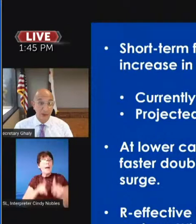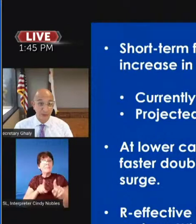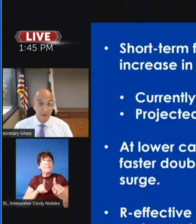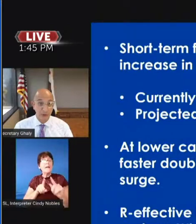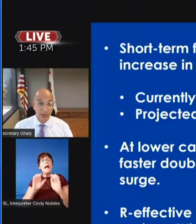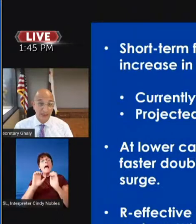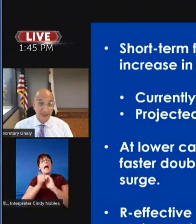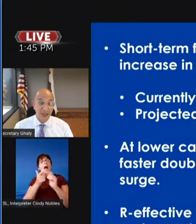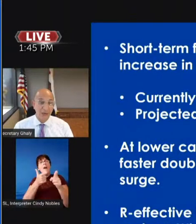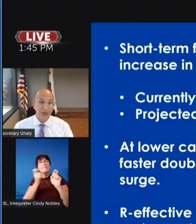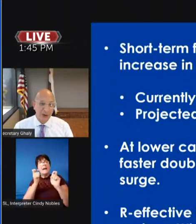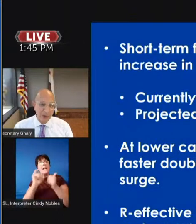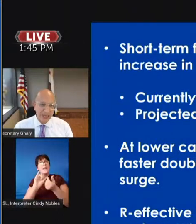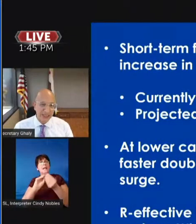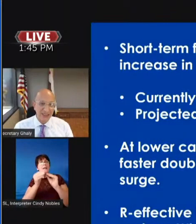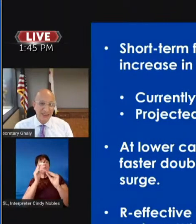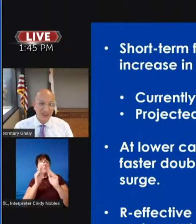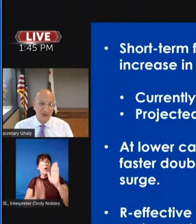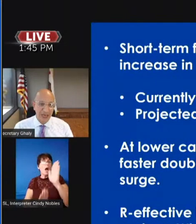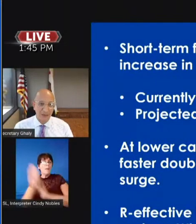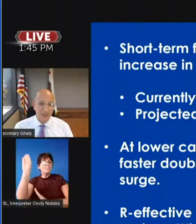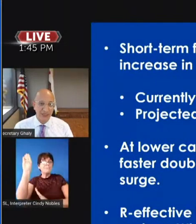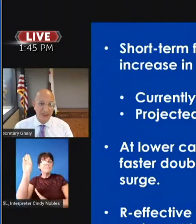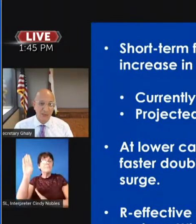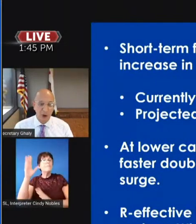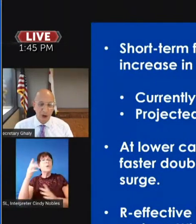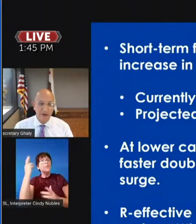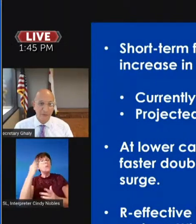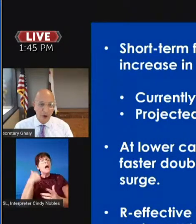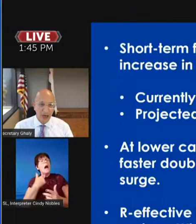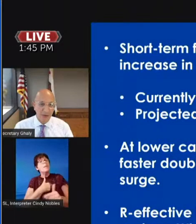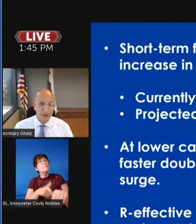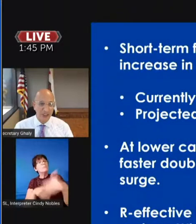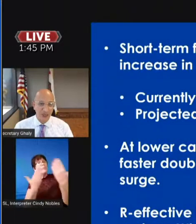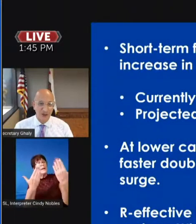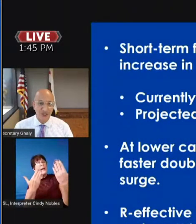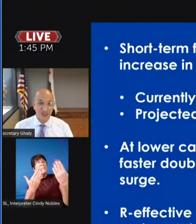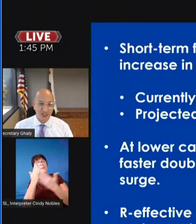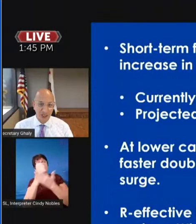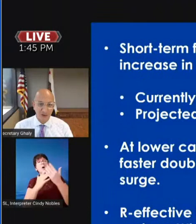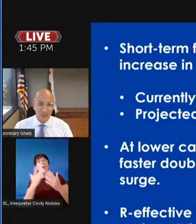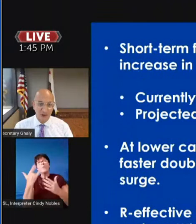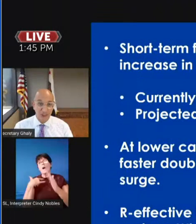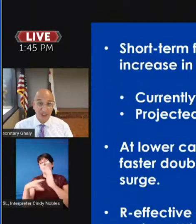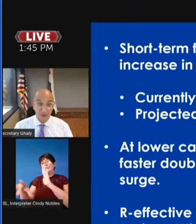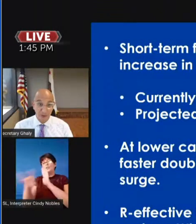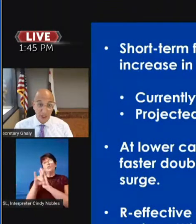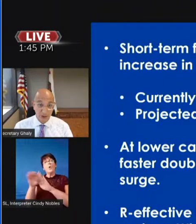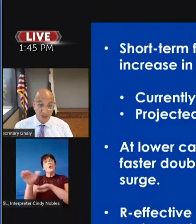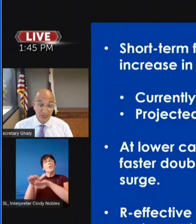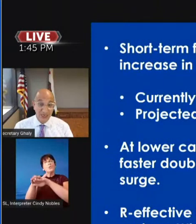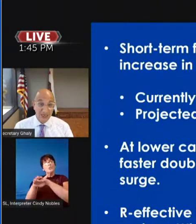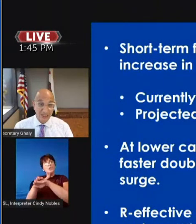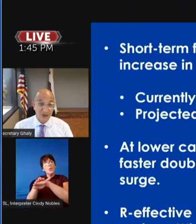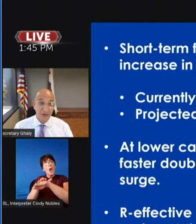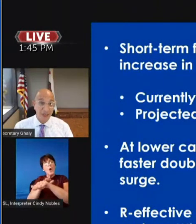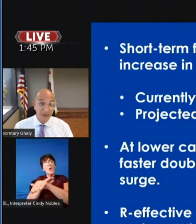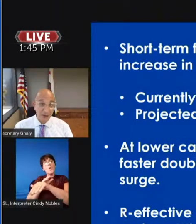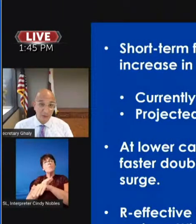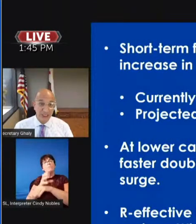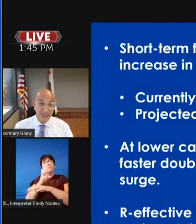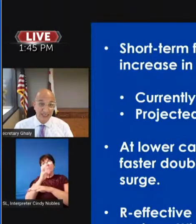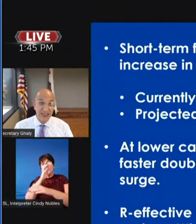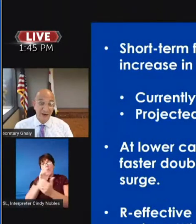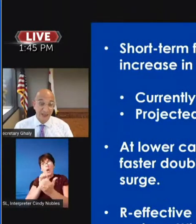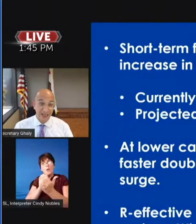the numbers will rise. But I raise this issue now because part of why we chose the slow and stringent approach is so that